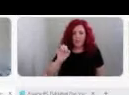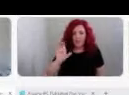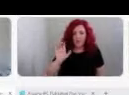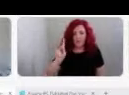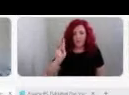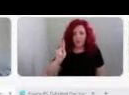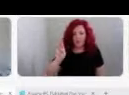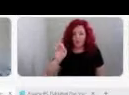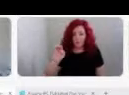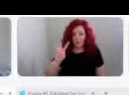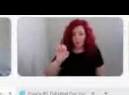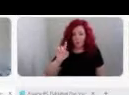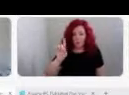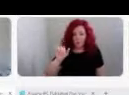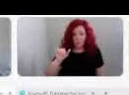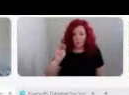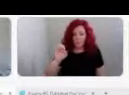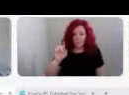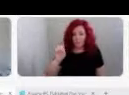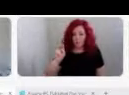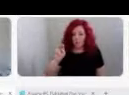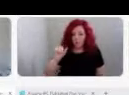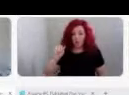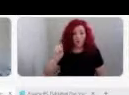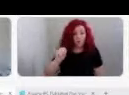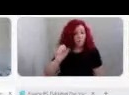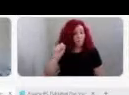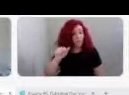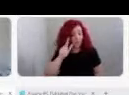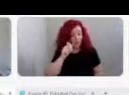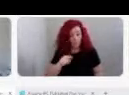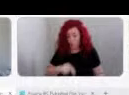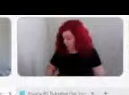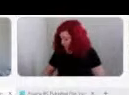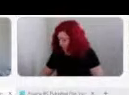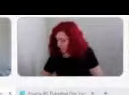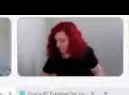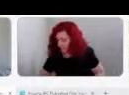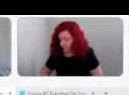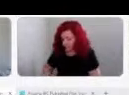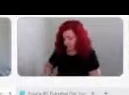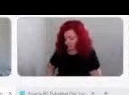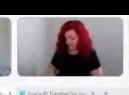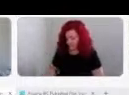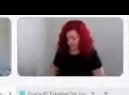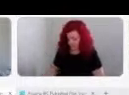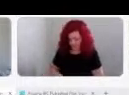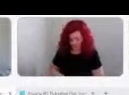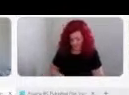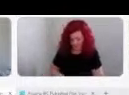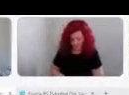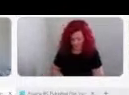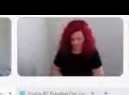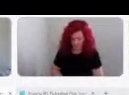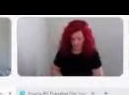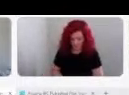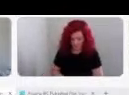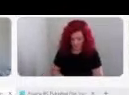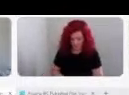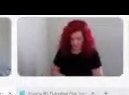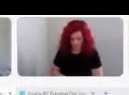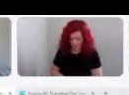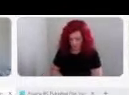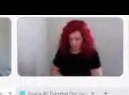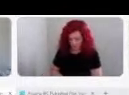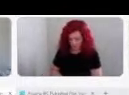jordan yeah i could hear you um so thanks everyone for your time today i know it's been a long day for the commissioners thanks for your